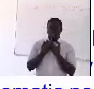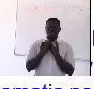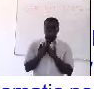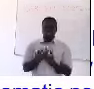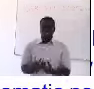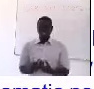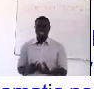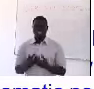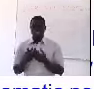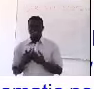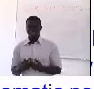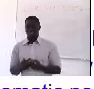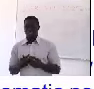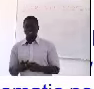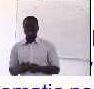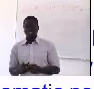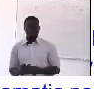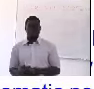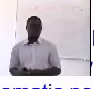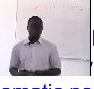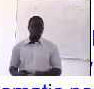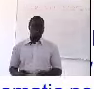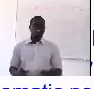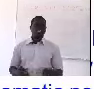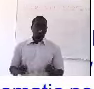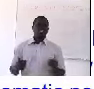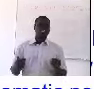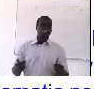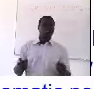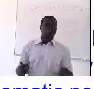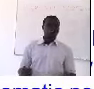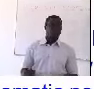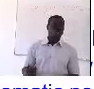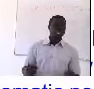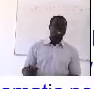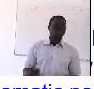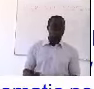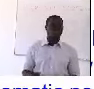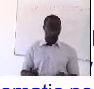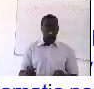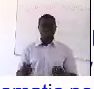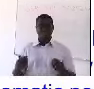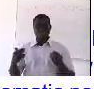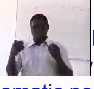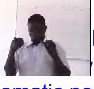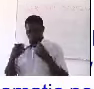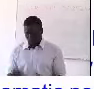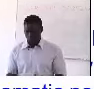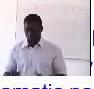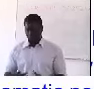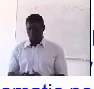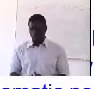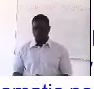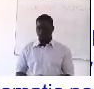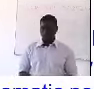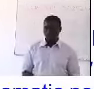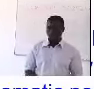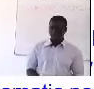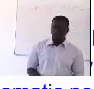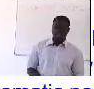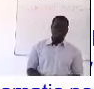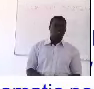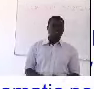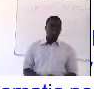ANS. So we move on to the somatic nervous system. We said this